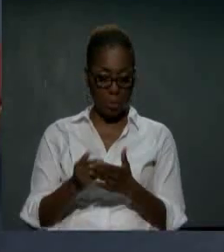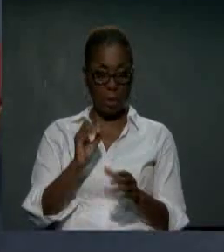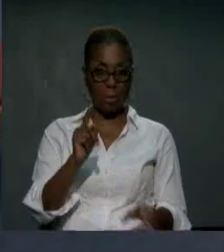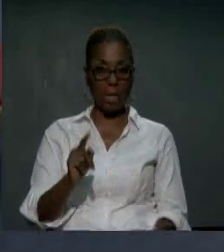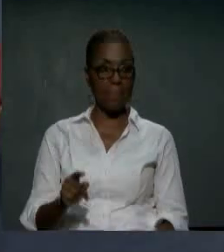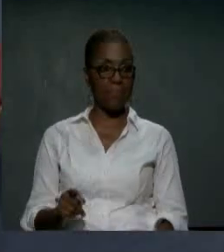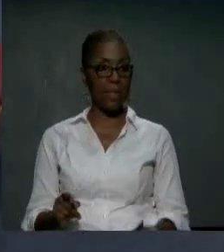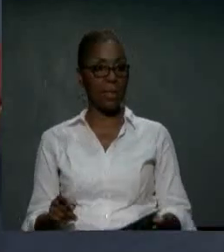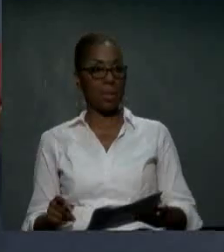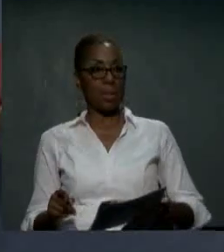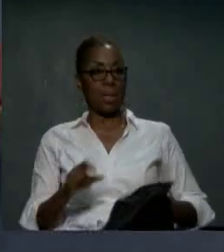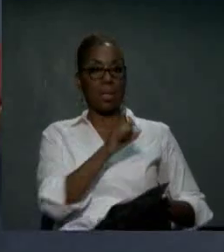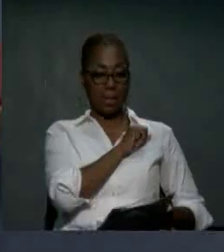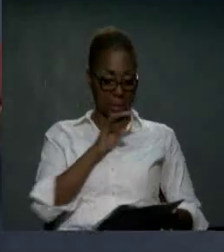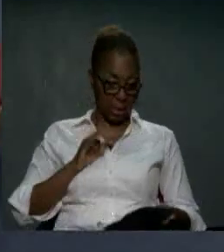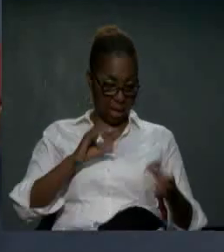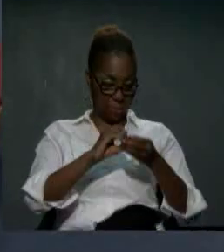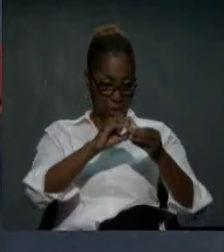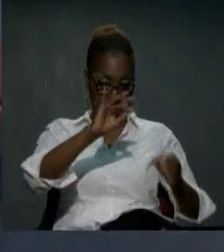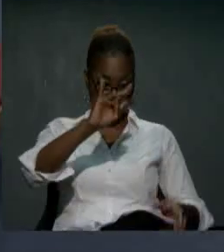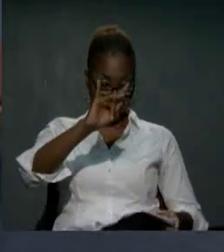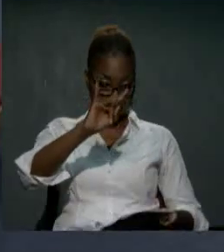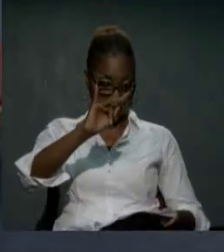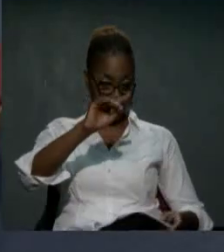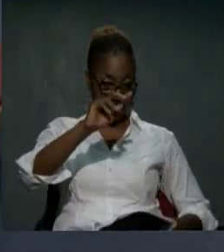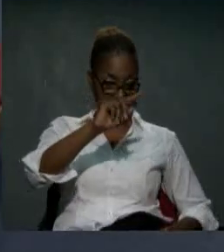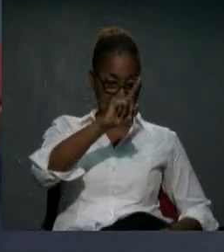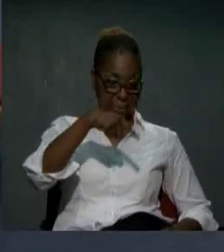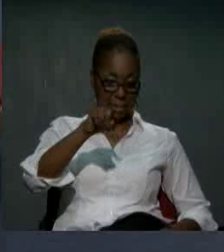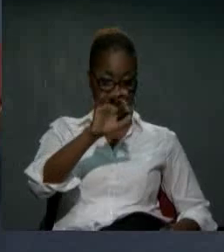Okay, staff item 18. Item 18, file number